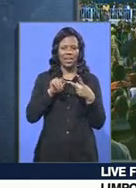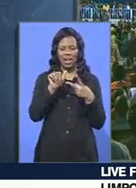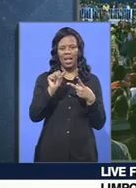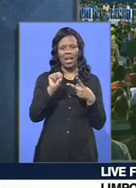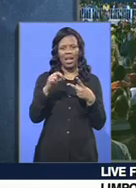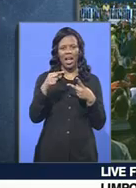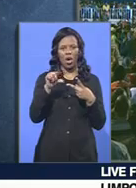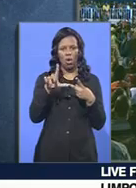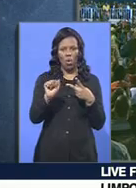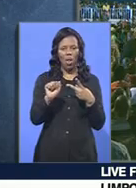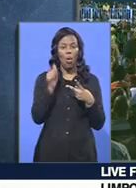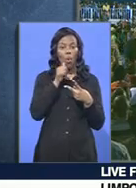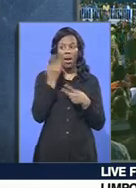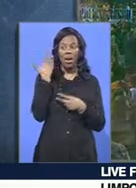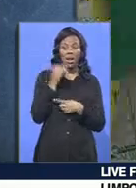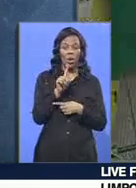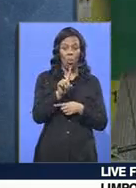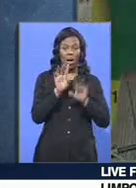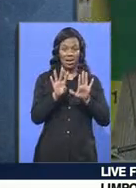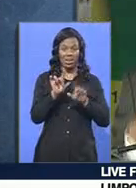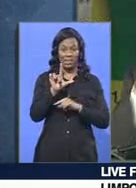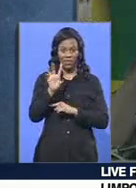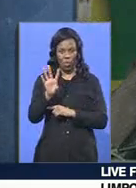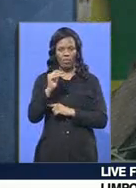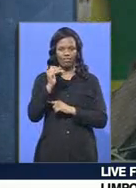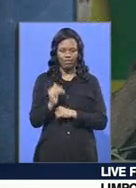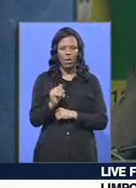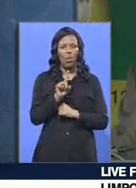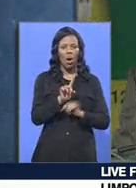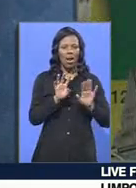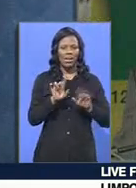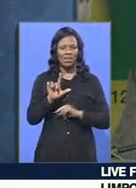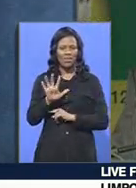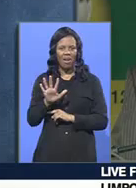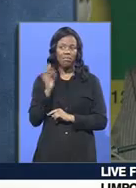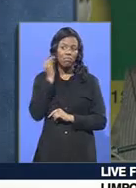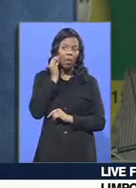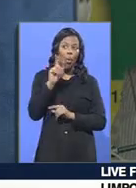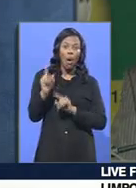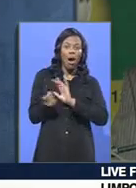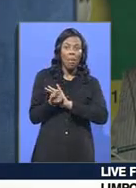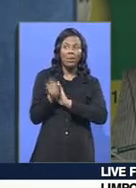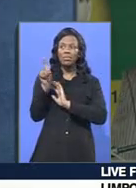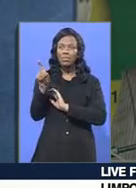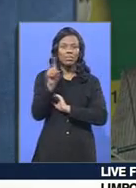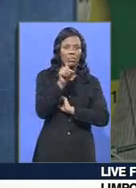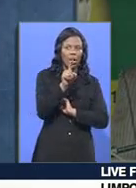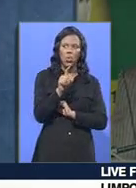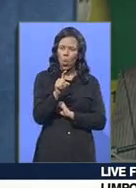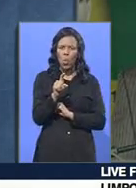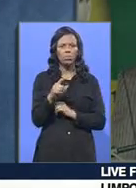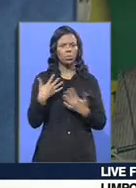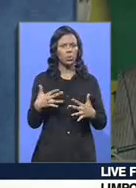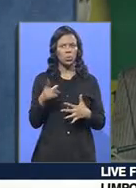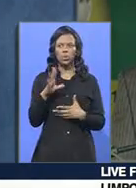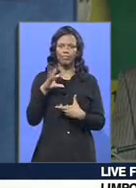and 1975 also revived the hopes and to political prisoners.